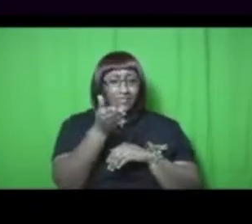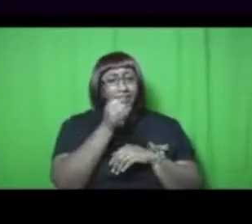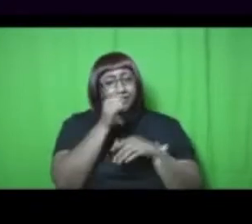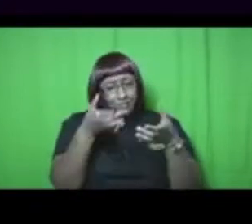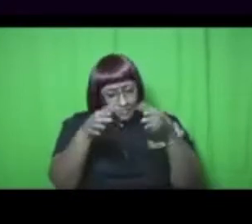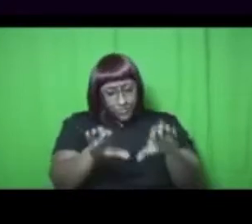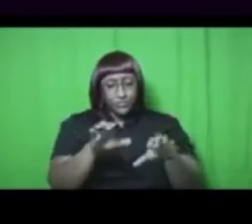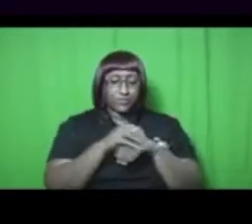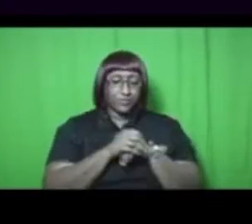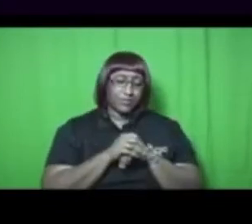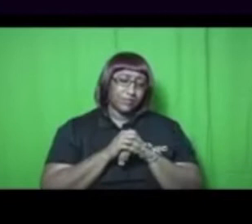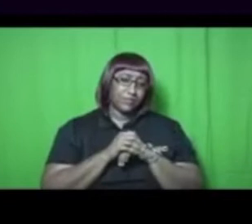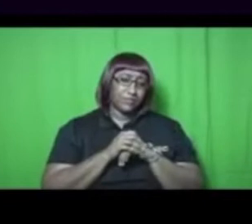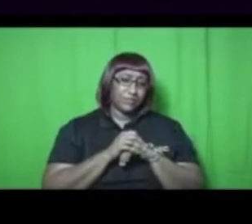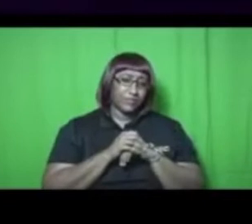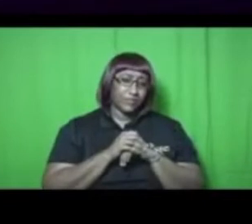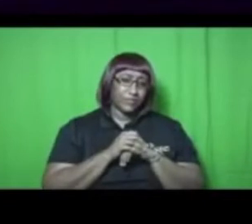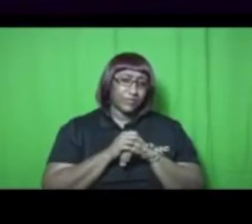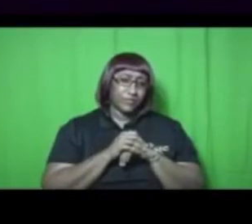opportunity.